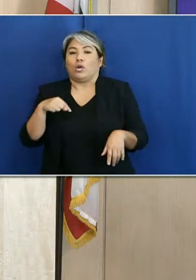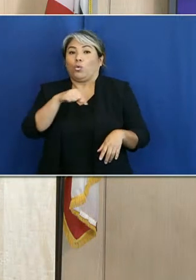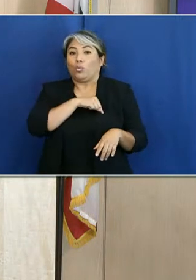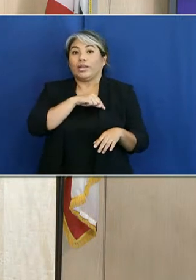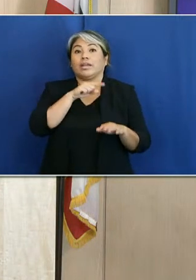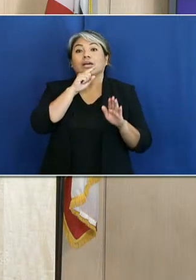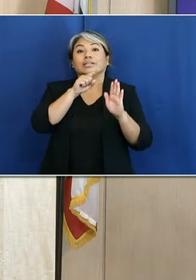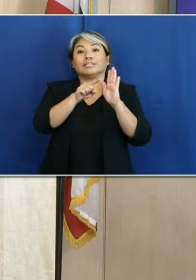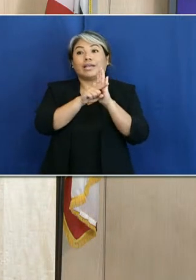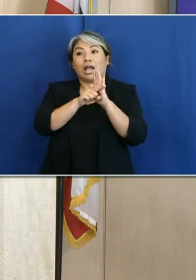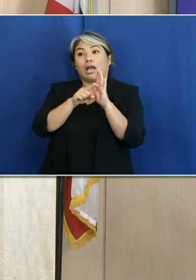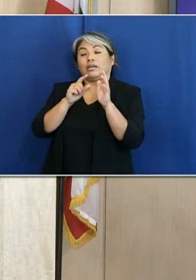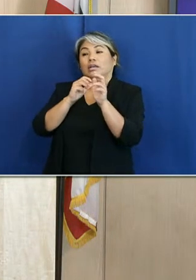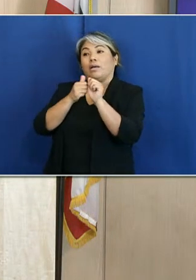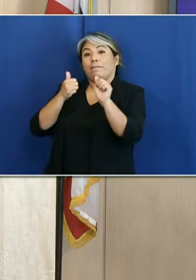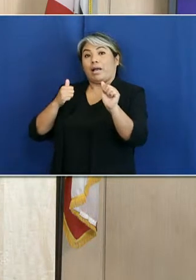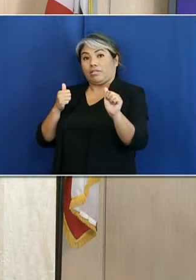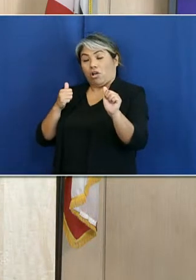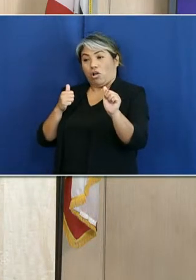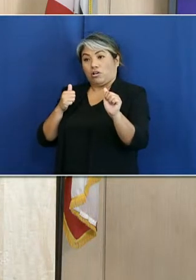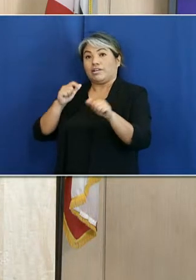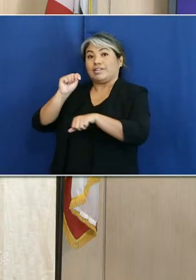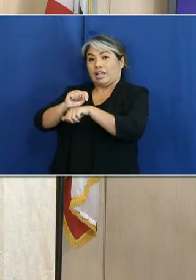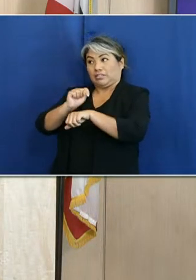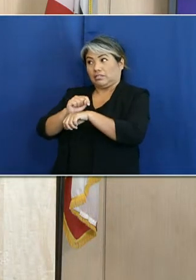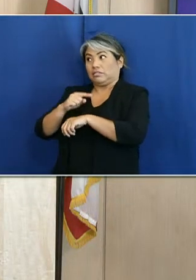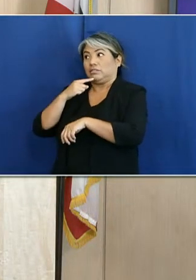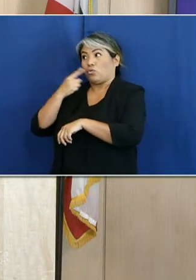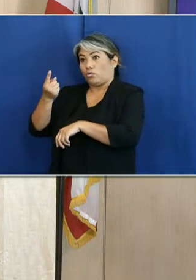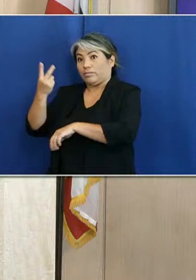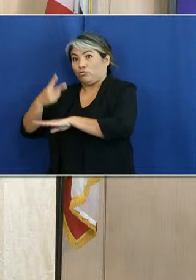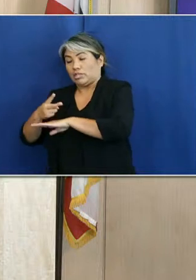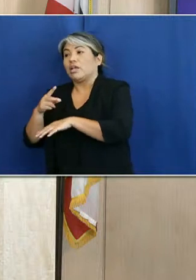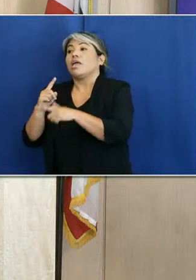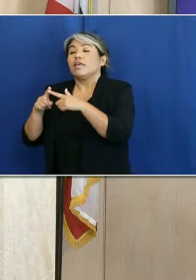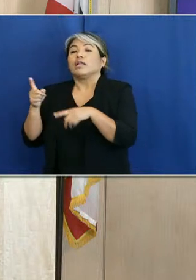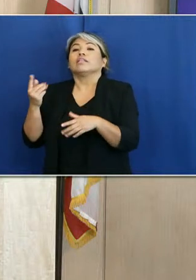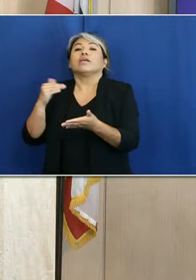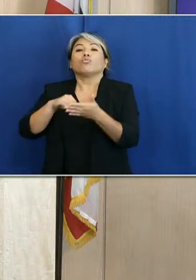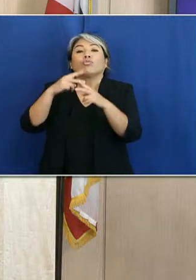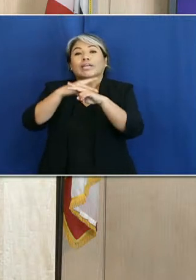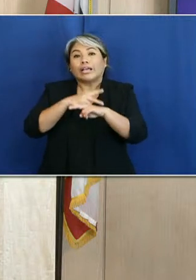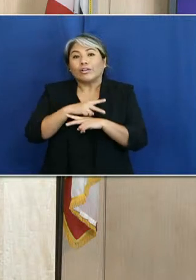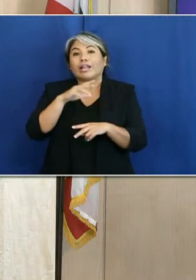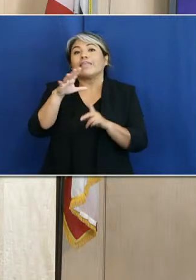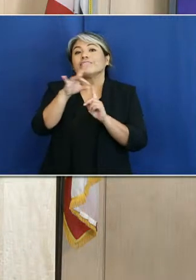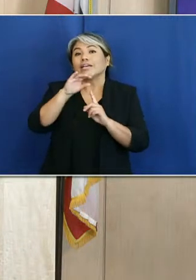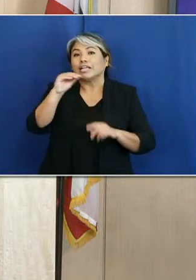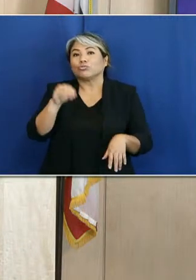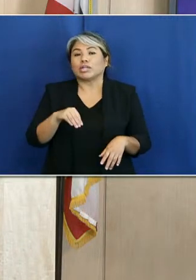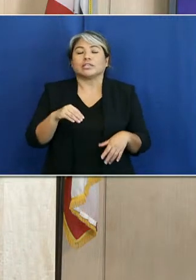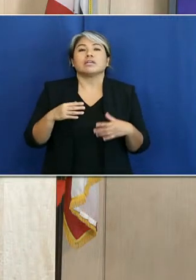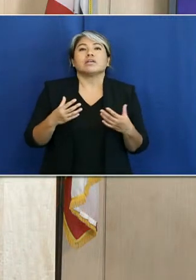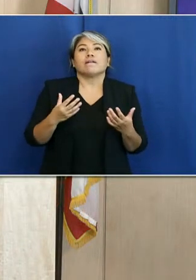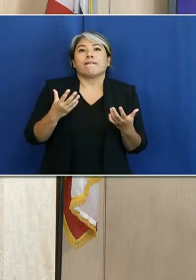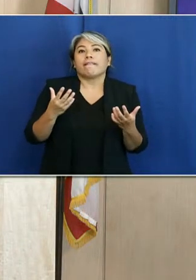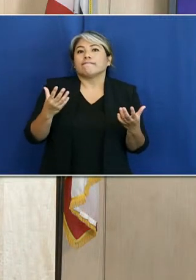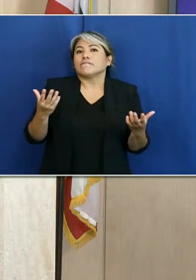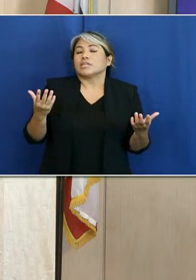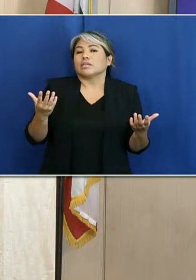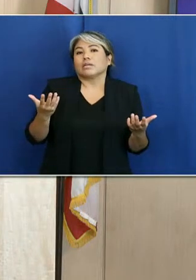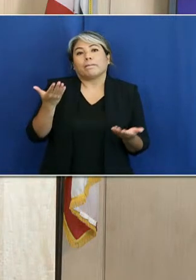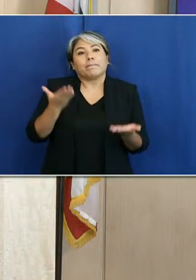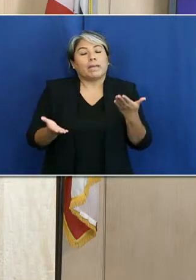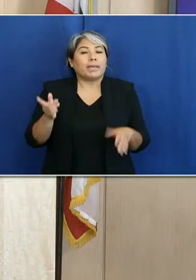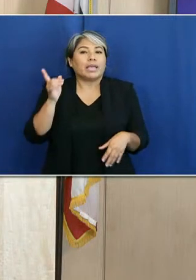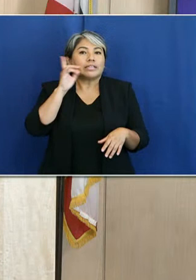reassigned the backlog tests to the days that they came in, and recalculated the case rates. It